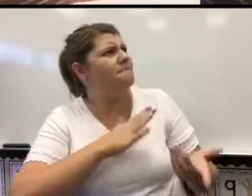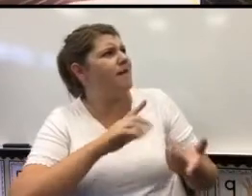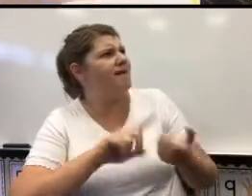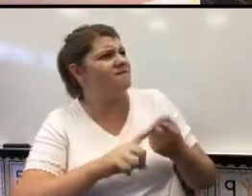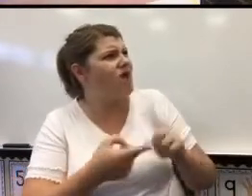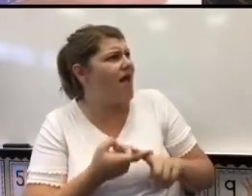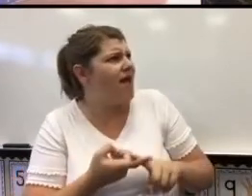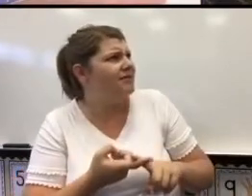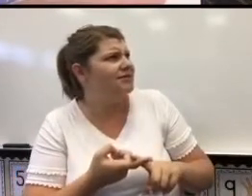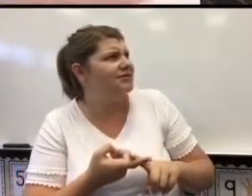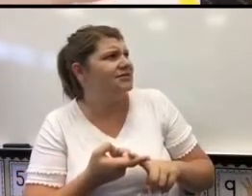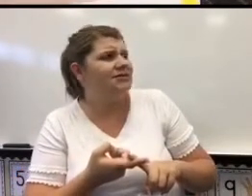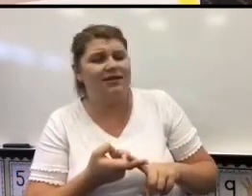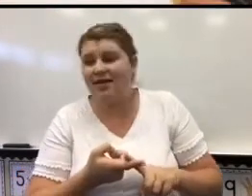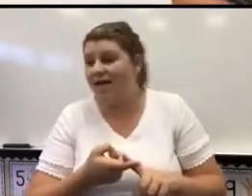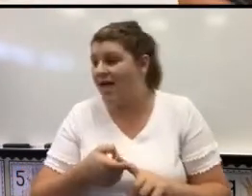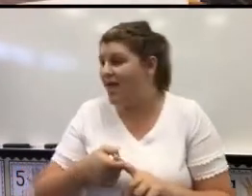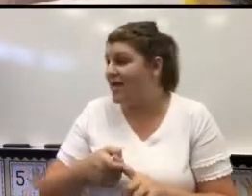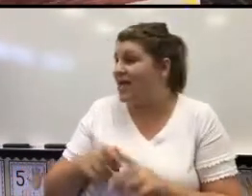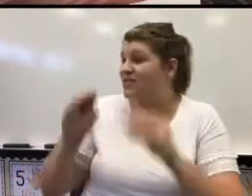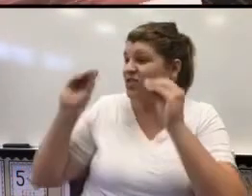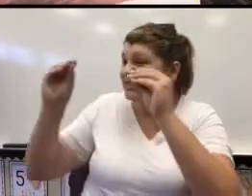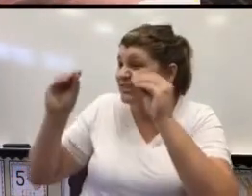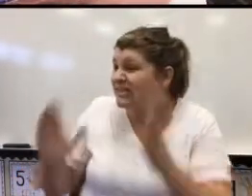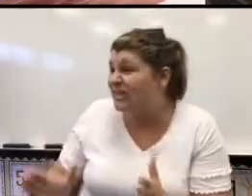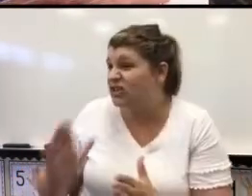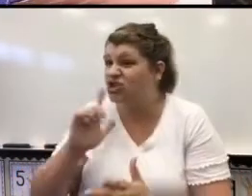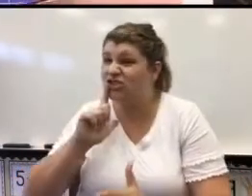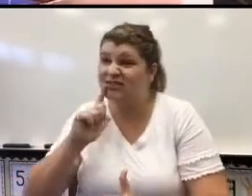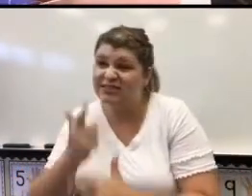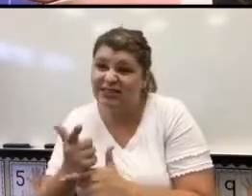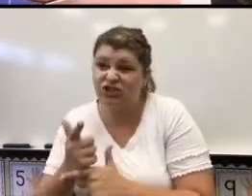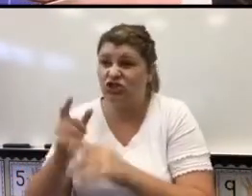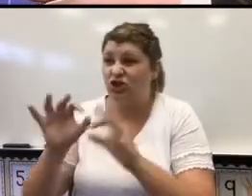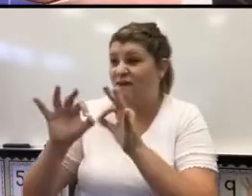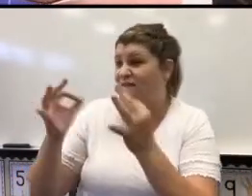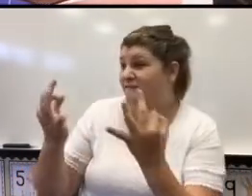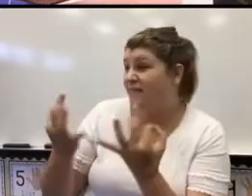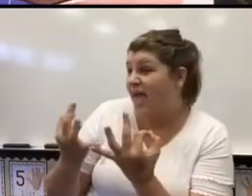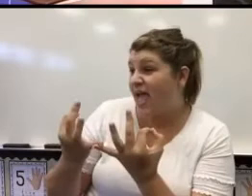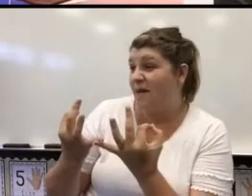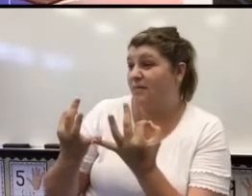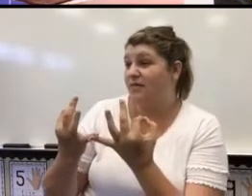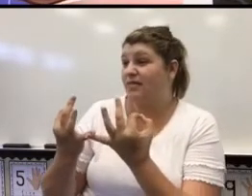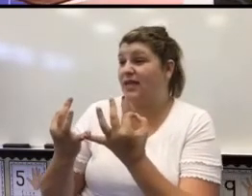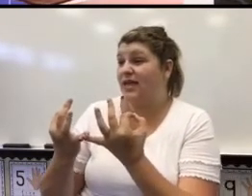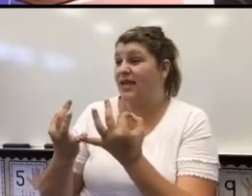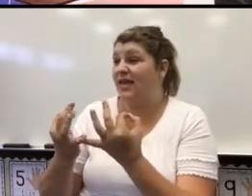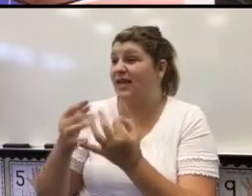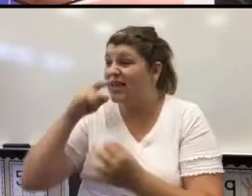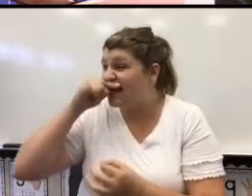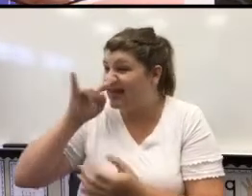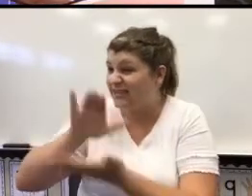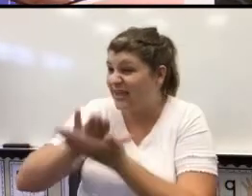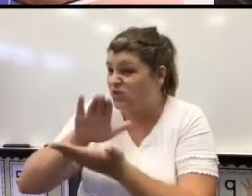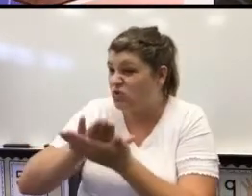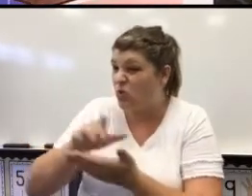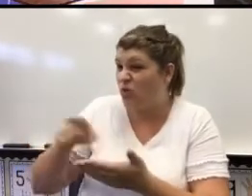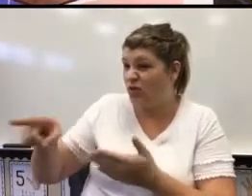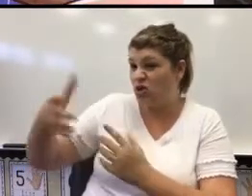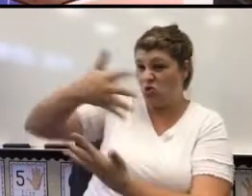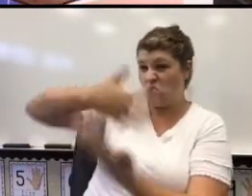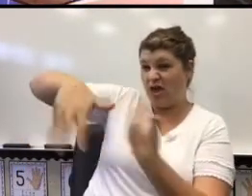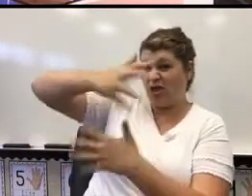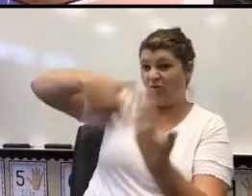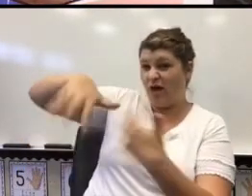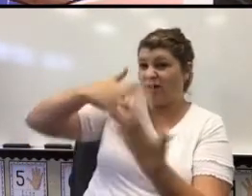my passengers?" asked George. "They are your fellow friends, teachers, siblings,